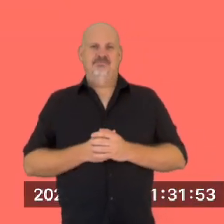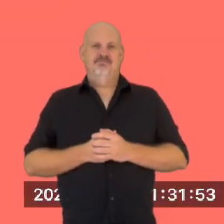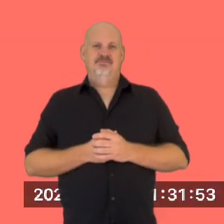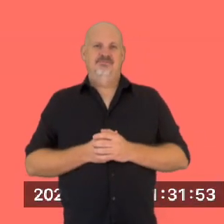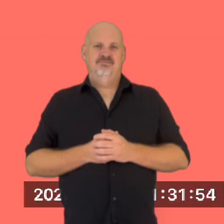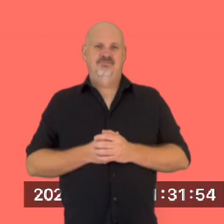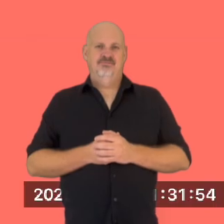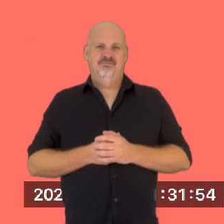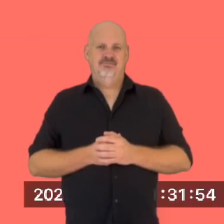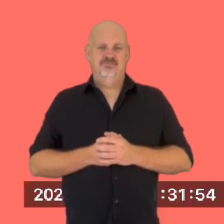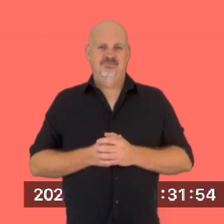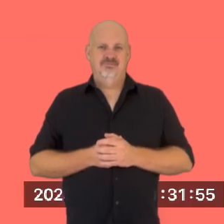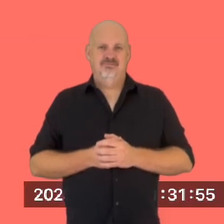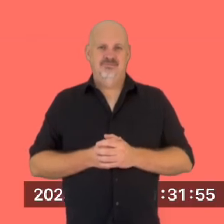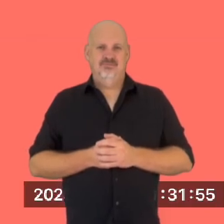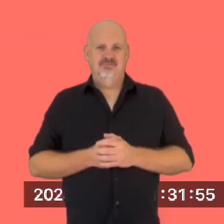here.